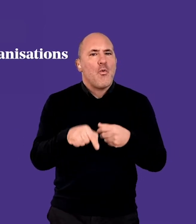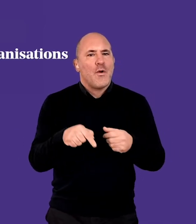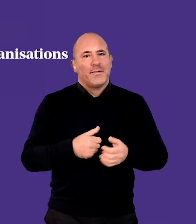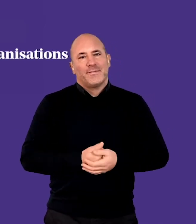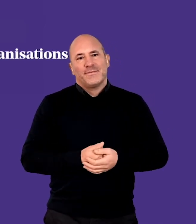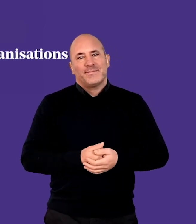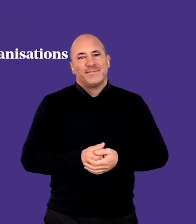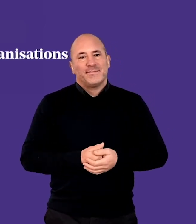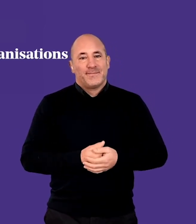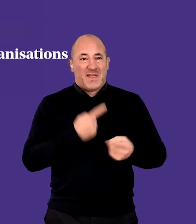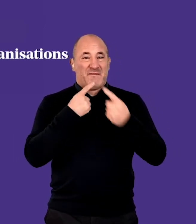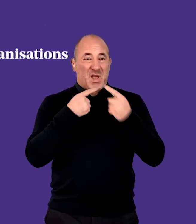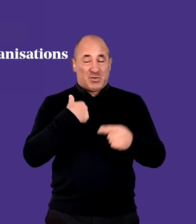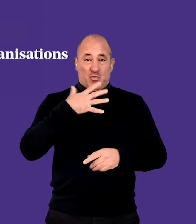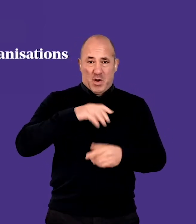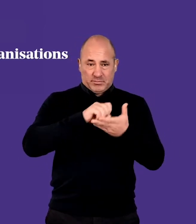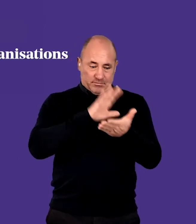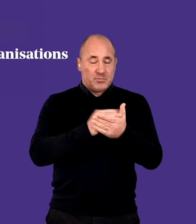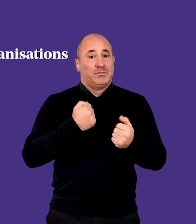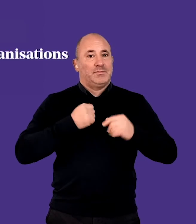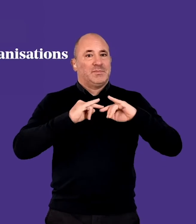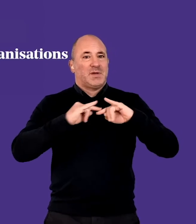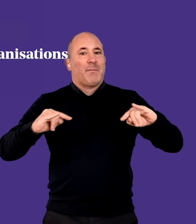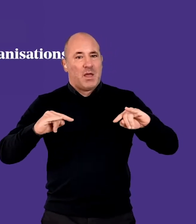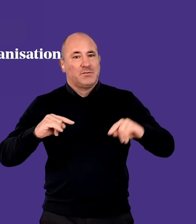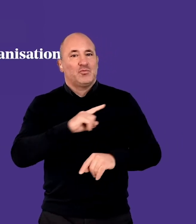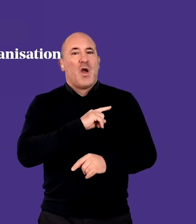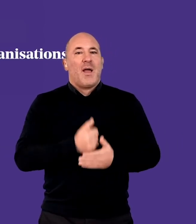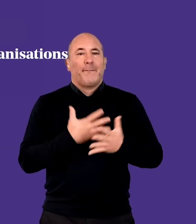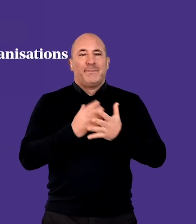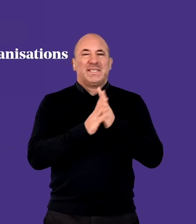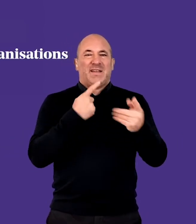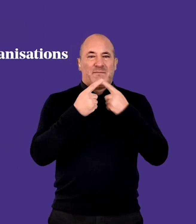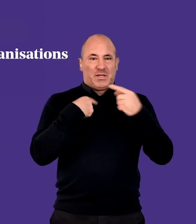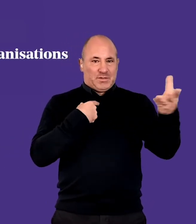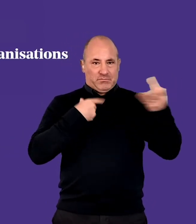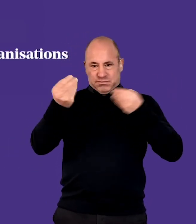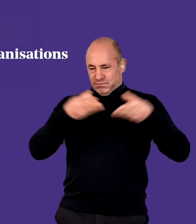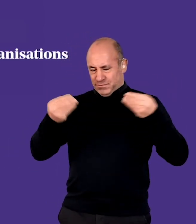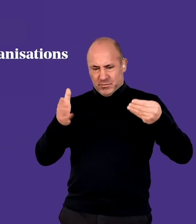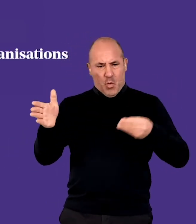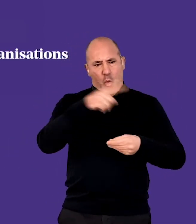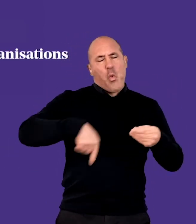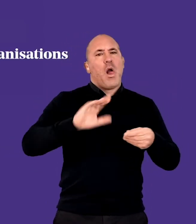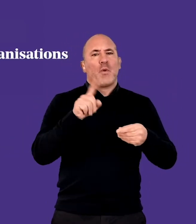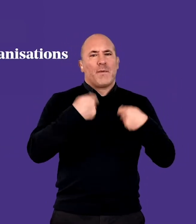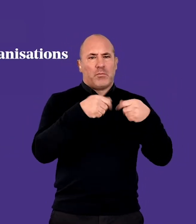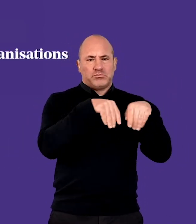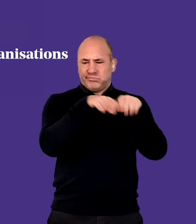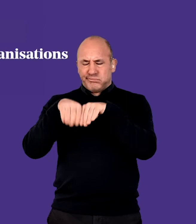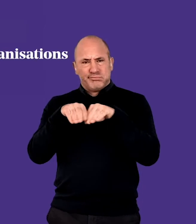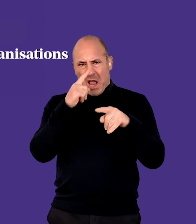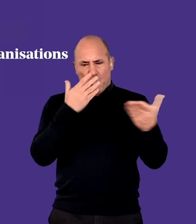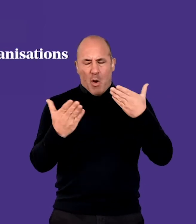ambitions align with our strategy. We're requesting this information using a template to ensure that the information we receive as